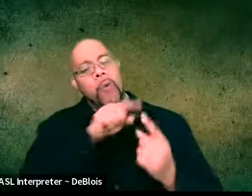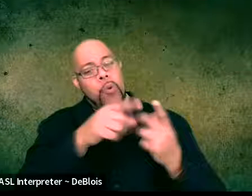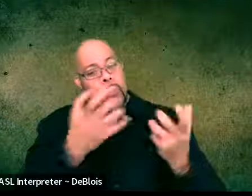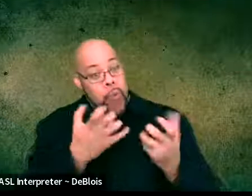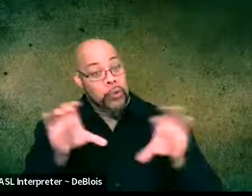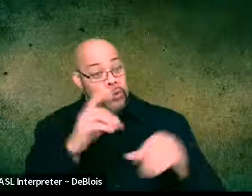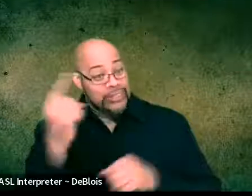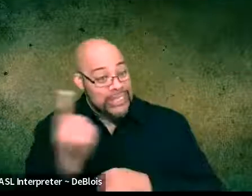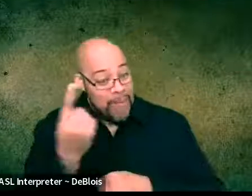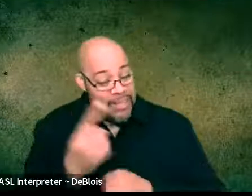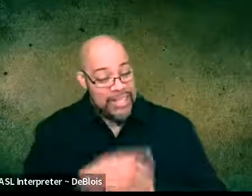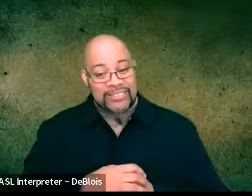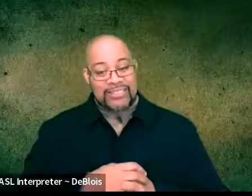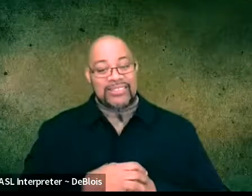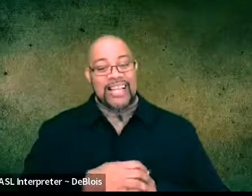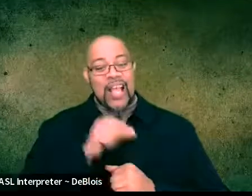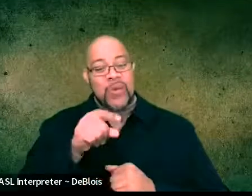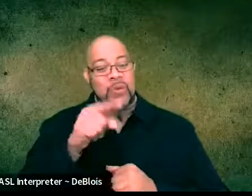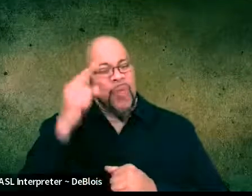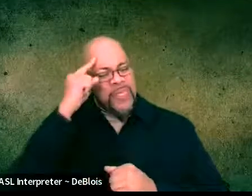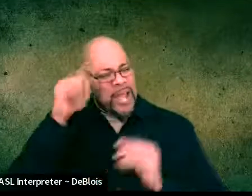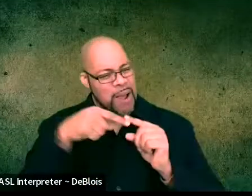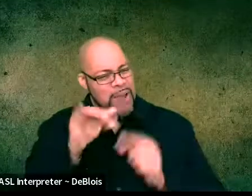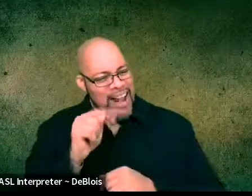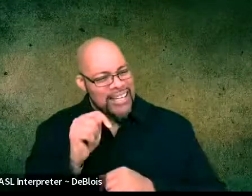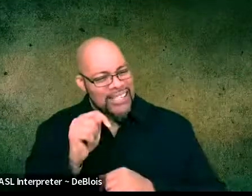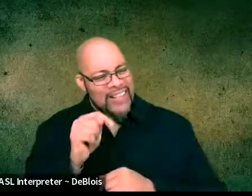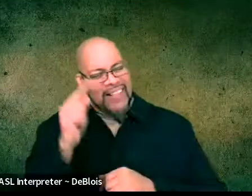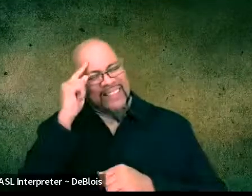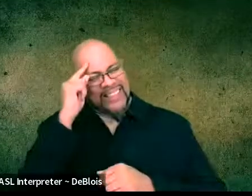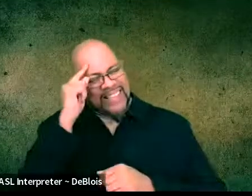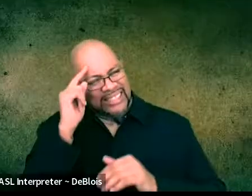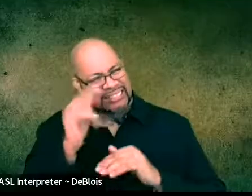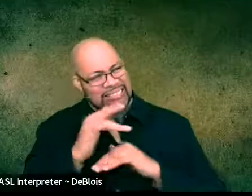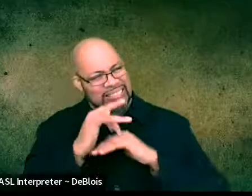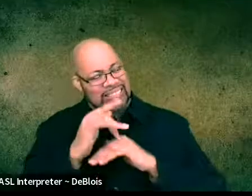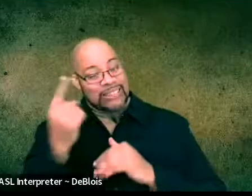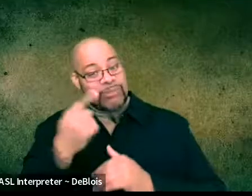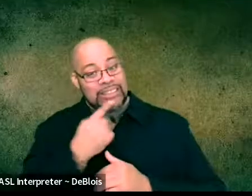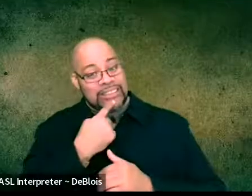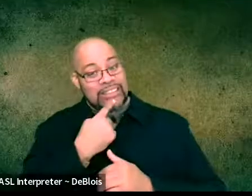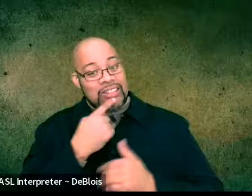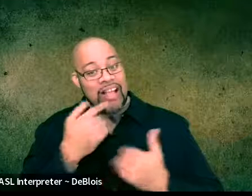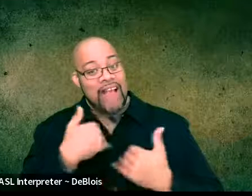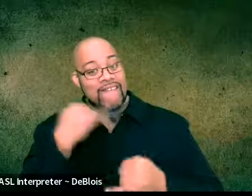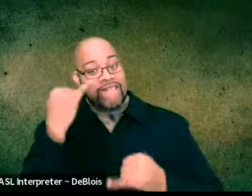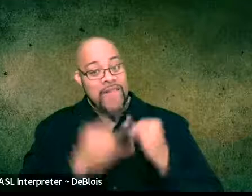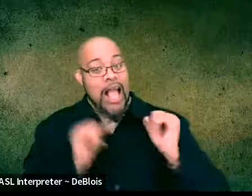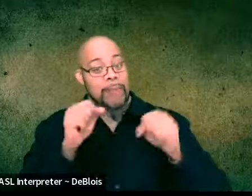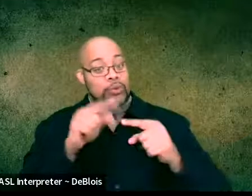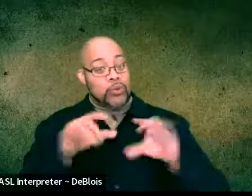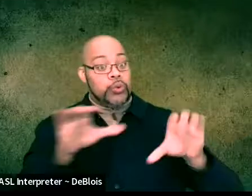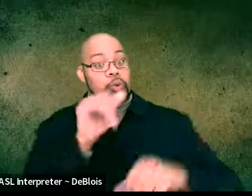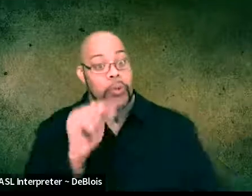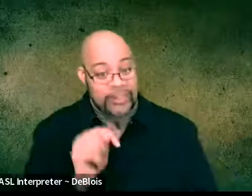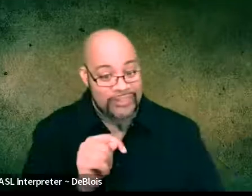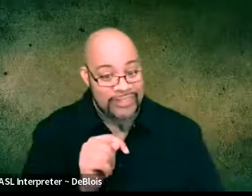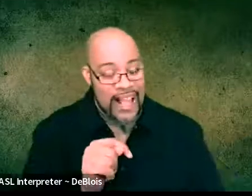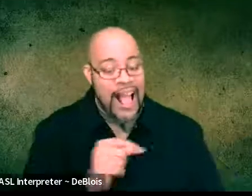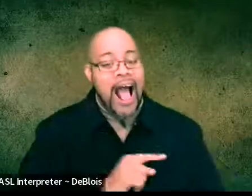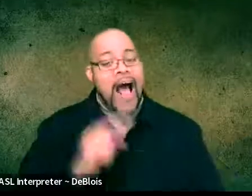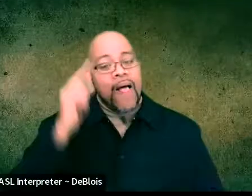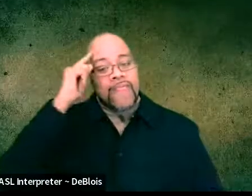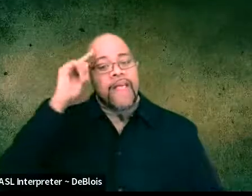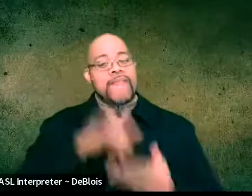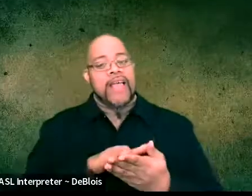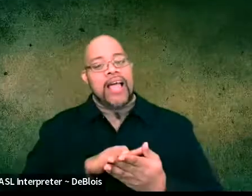do something and you think about it and then somebody like you have finally are able to do it. I think that's